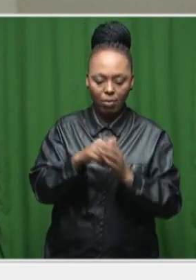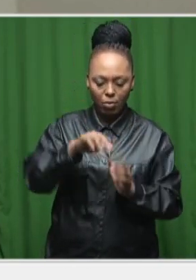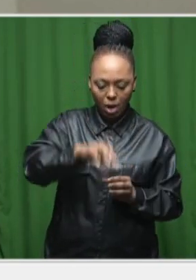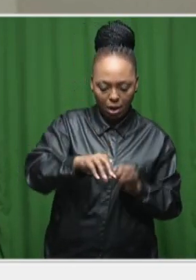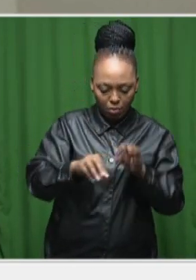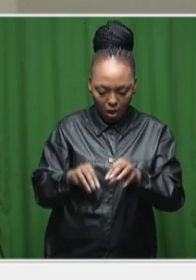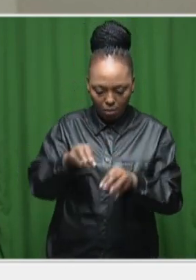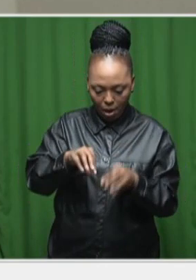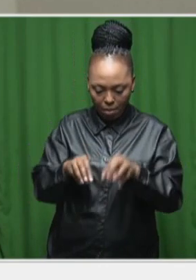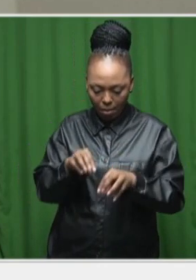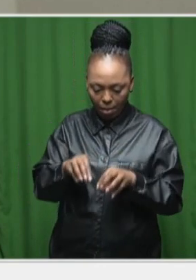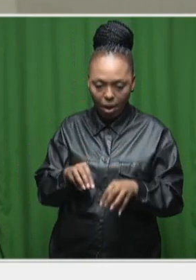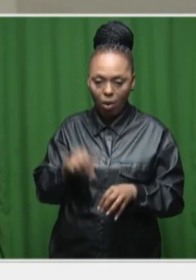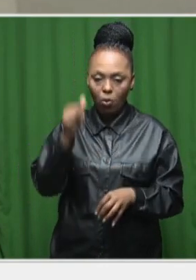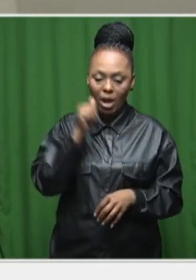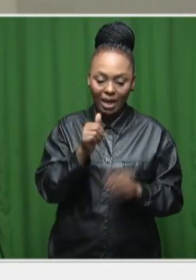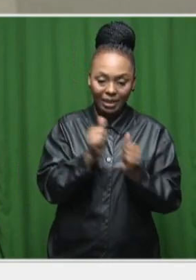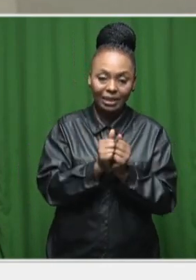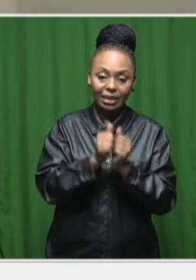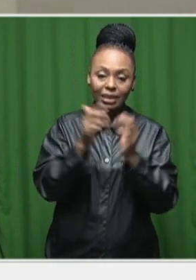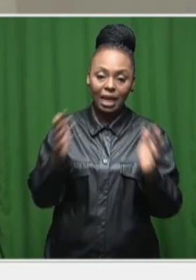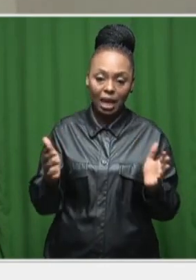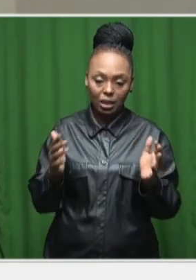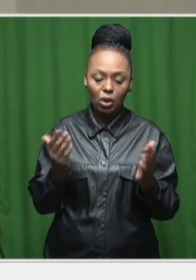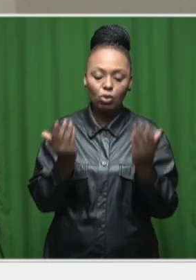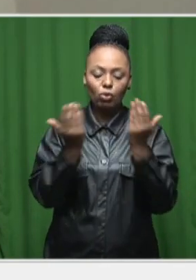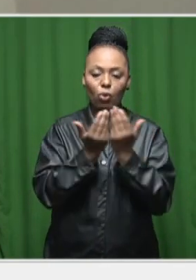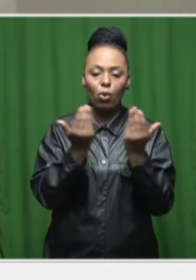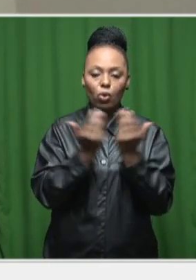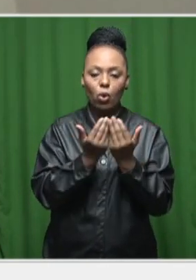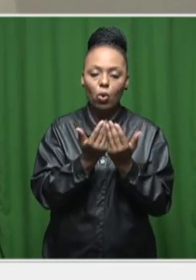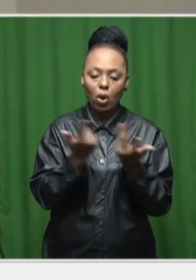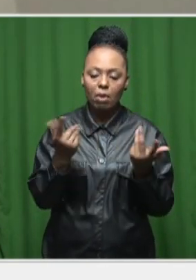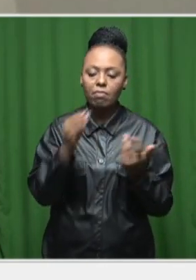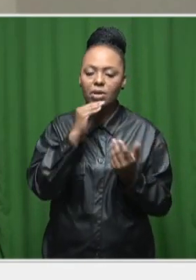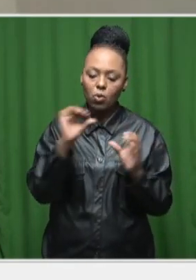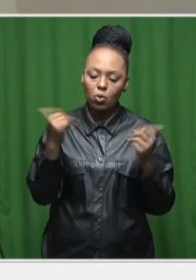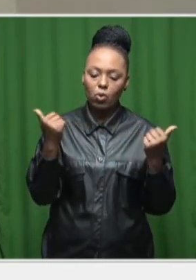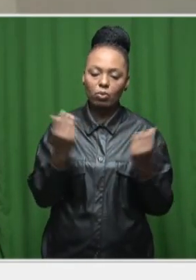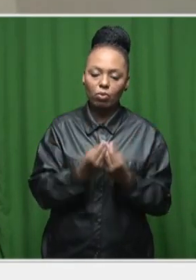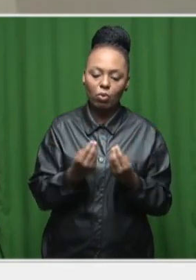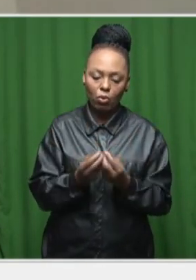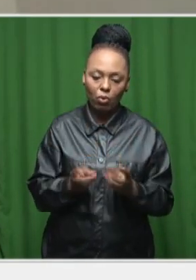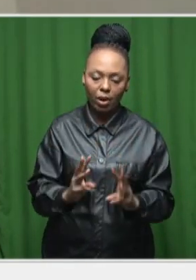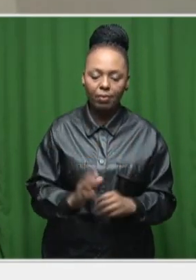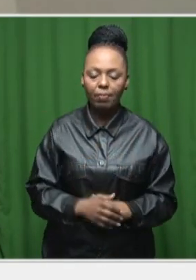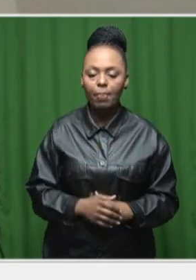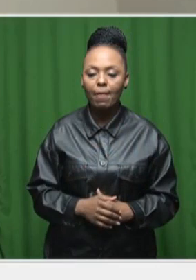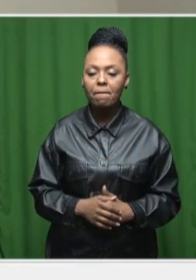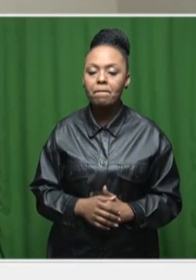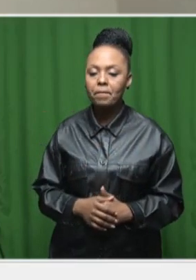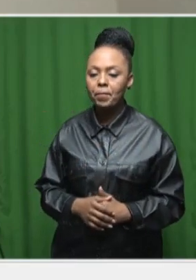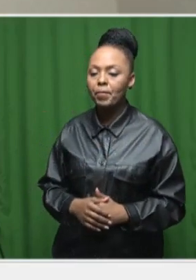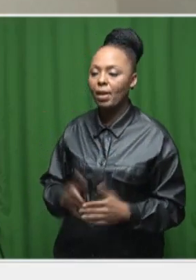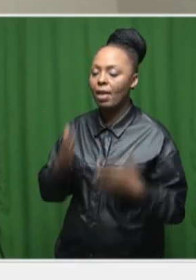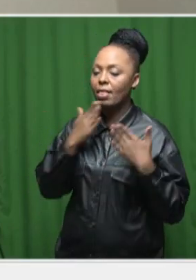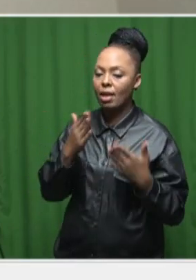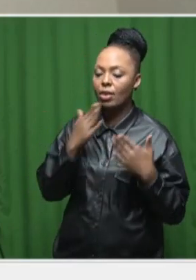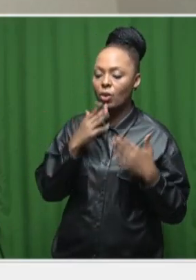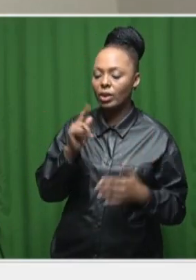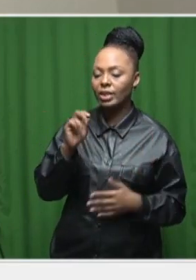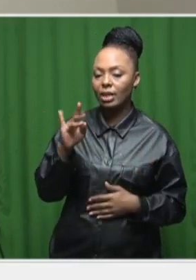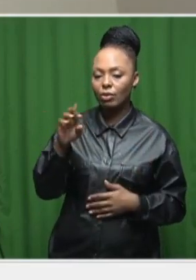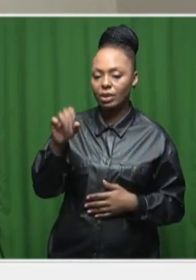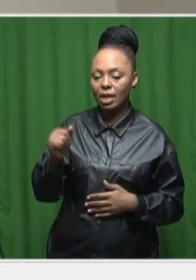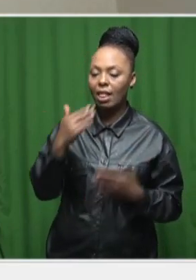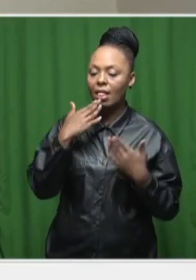for them so that when they do start school, they do start on a good footing. All right. Teresa, great chatting to you. Thank you so much